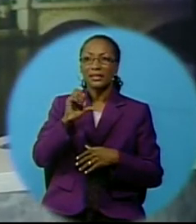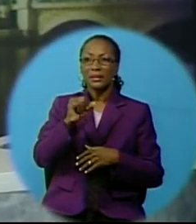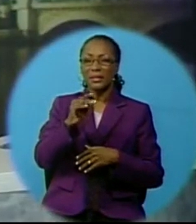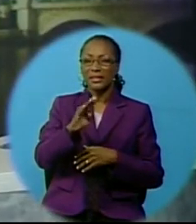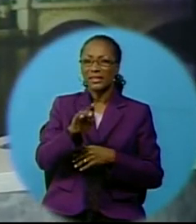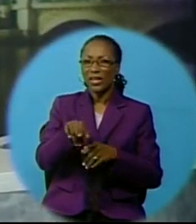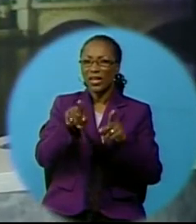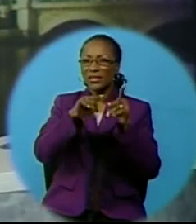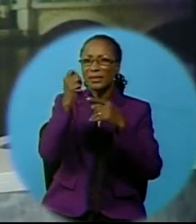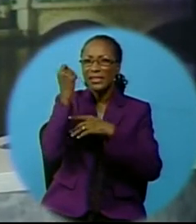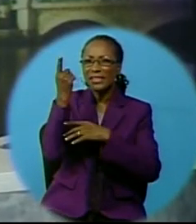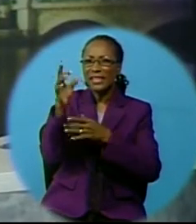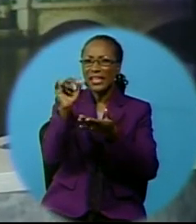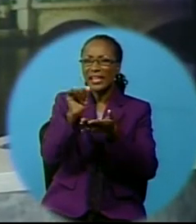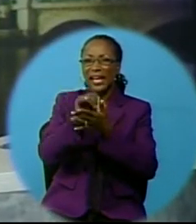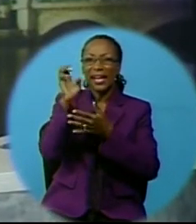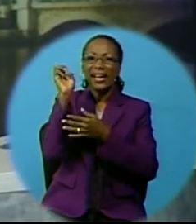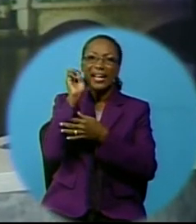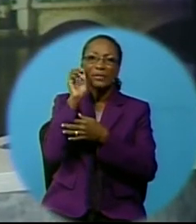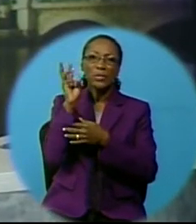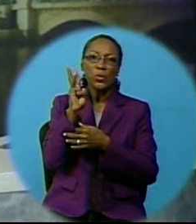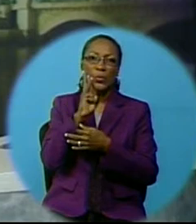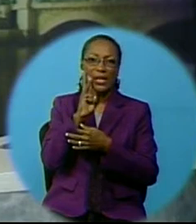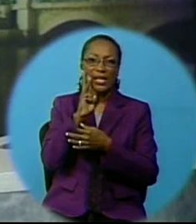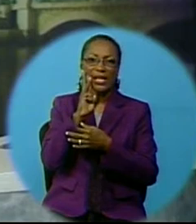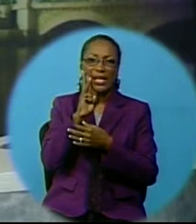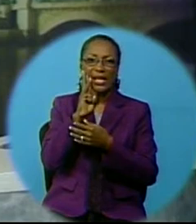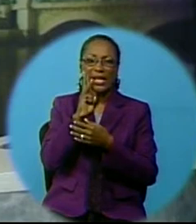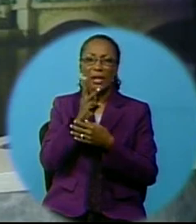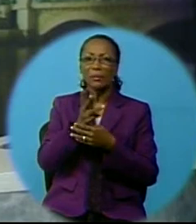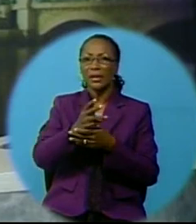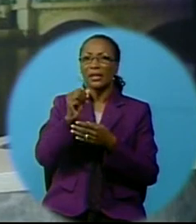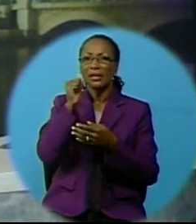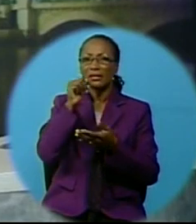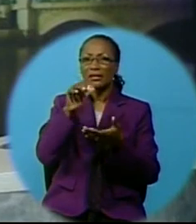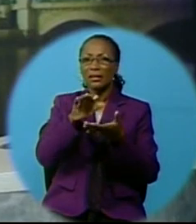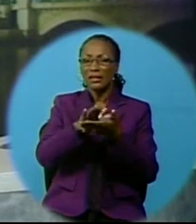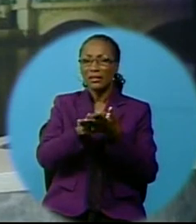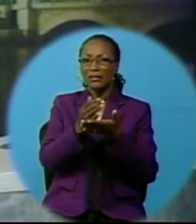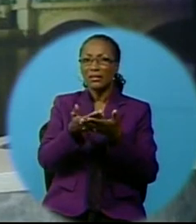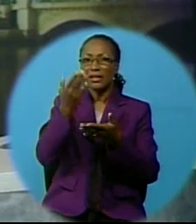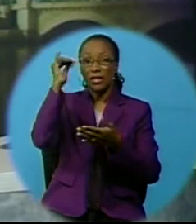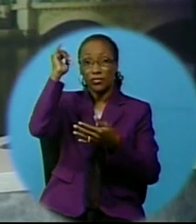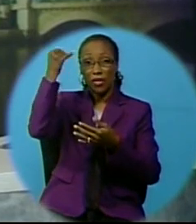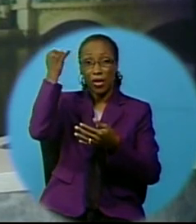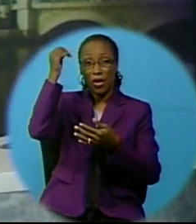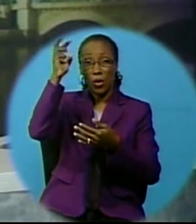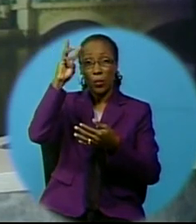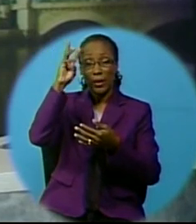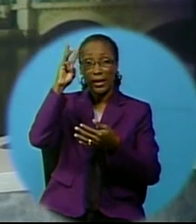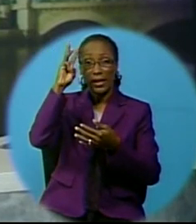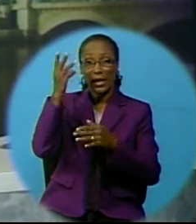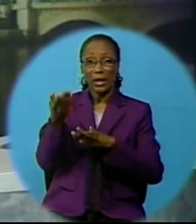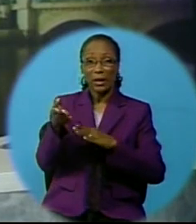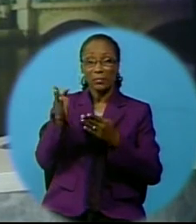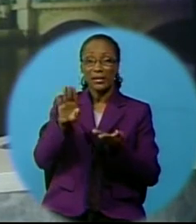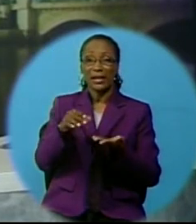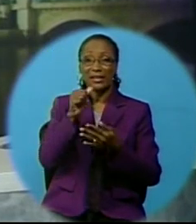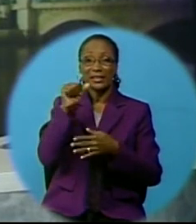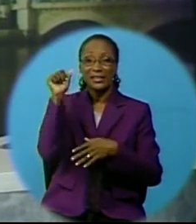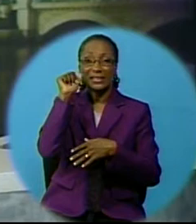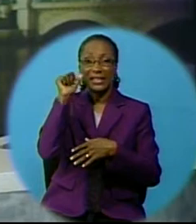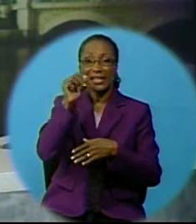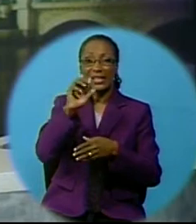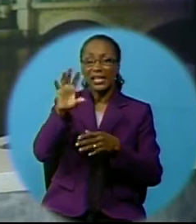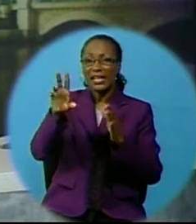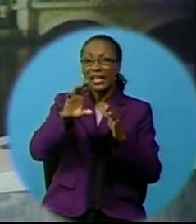also understands that Esme Wickham, the widow of former journalist John Wickham, died yesterday. Ms. Wickham was involved in the development of